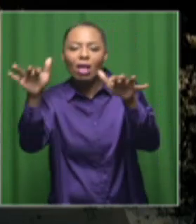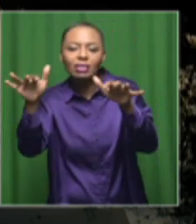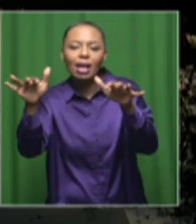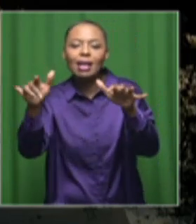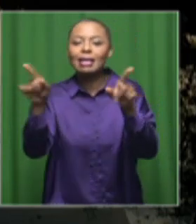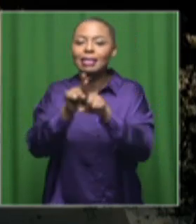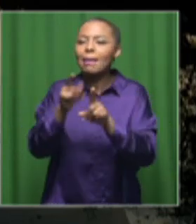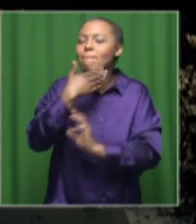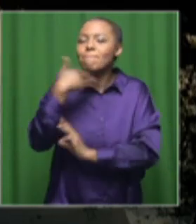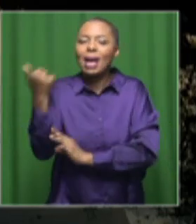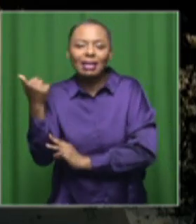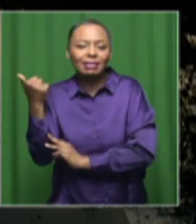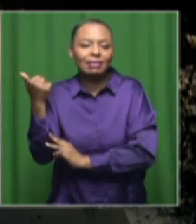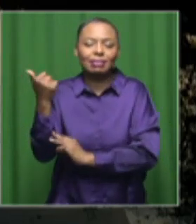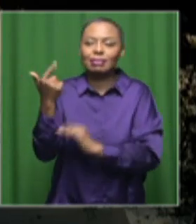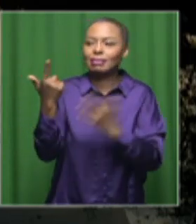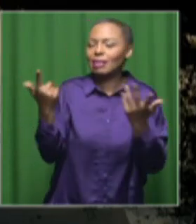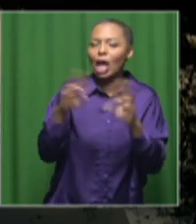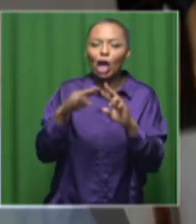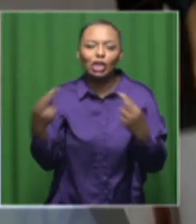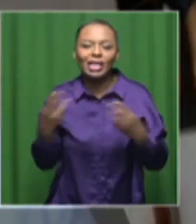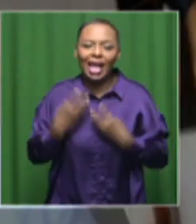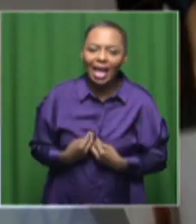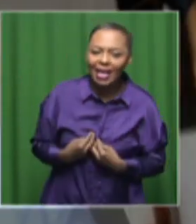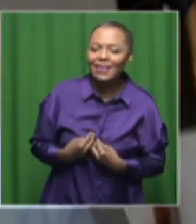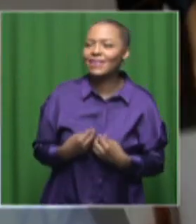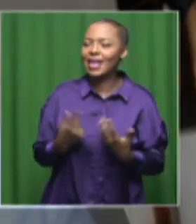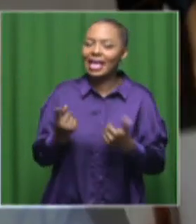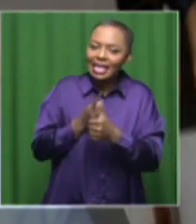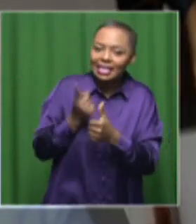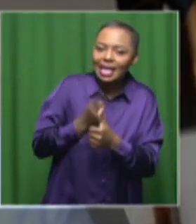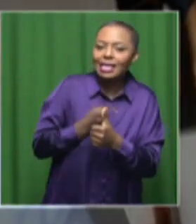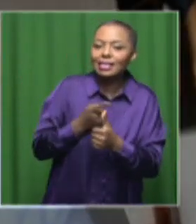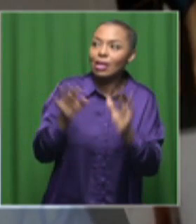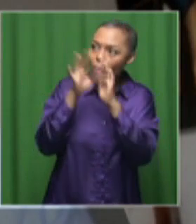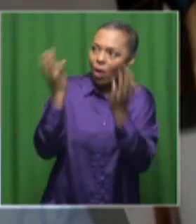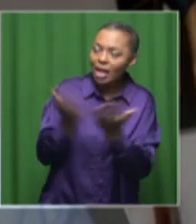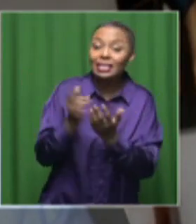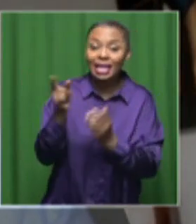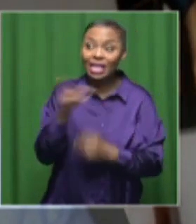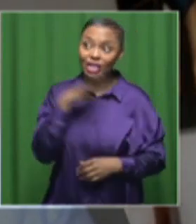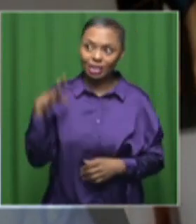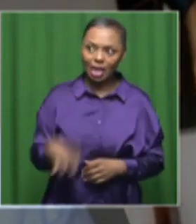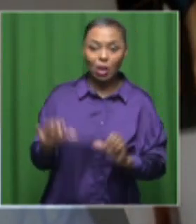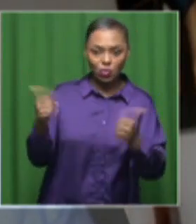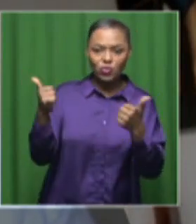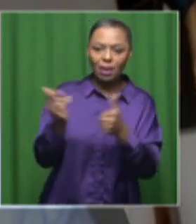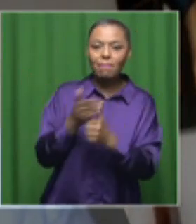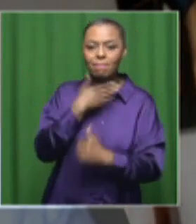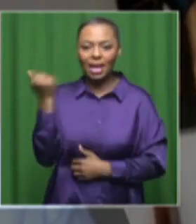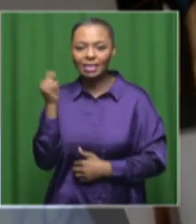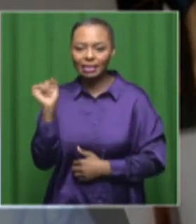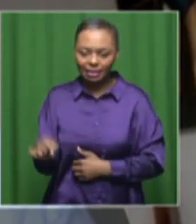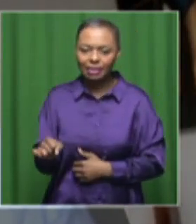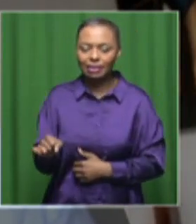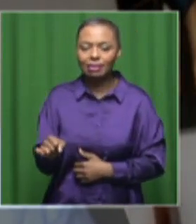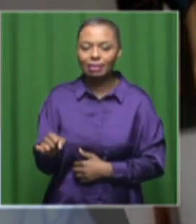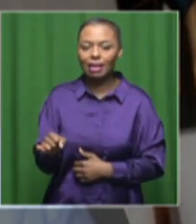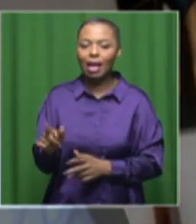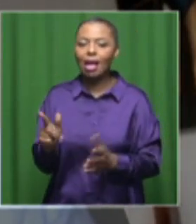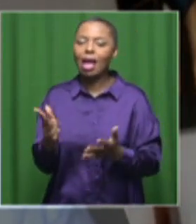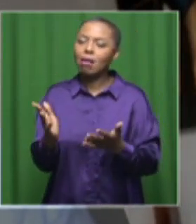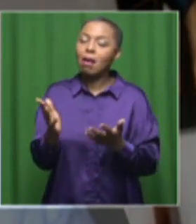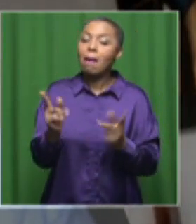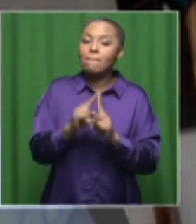even the best resource census in the world, which is probably China, would have some level of error. That means